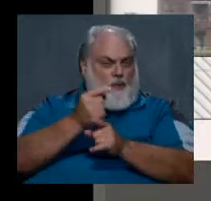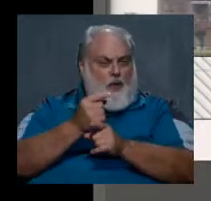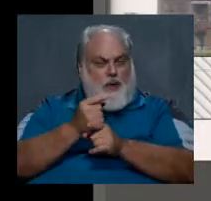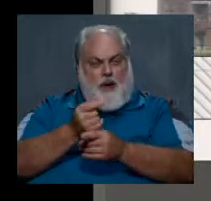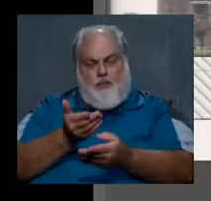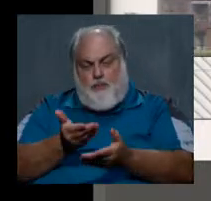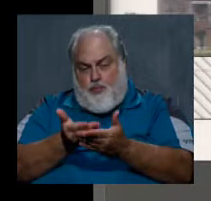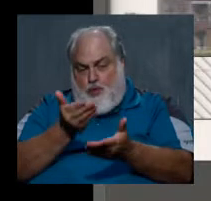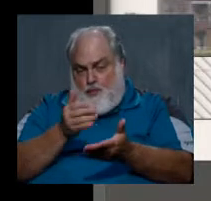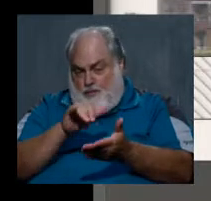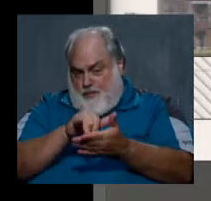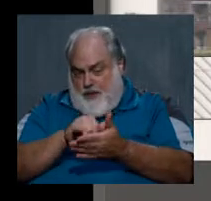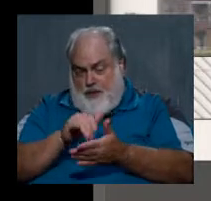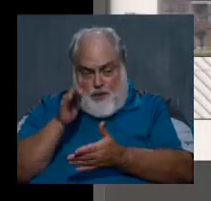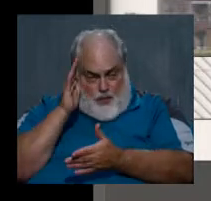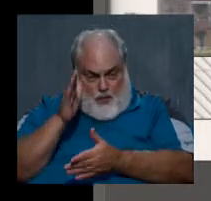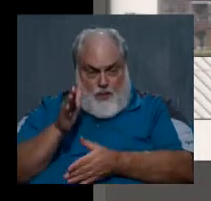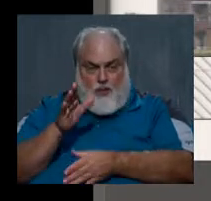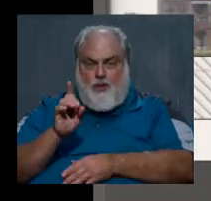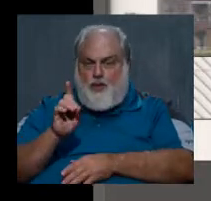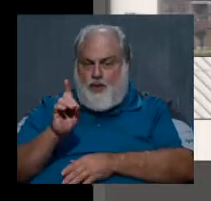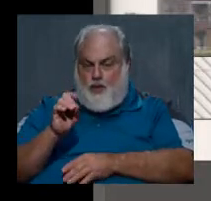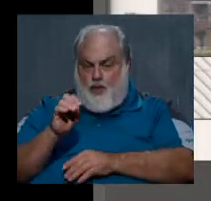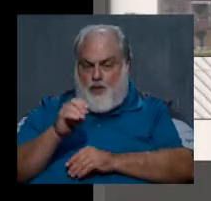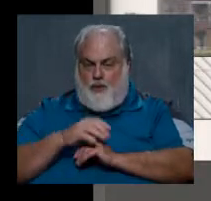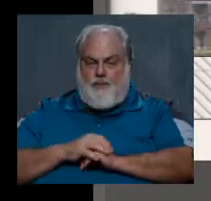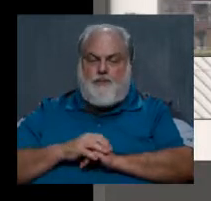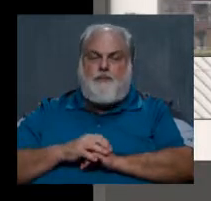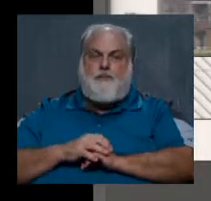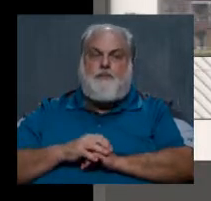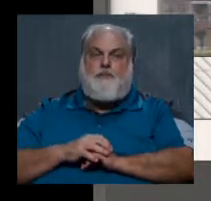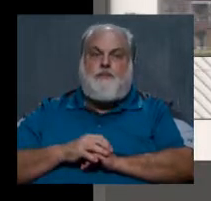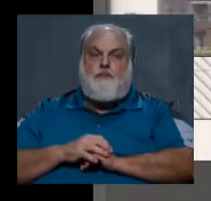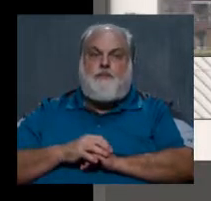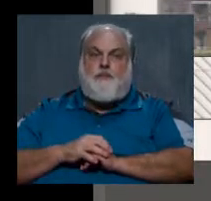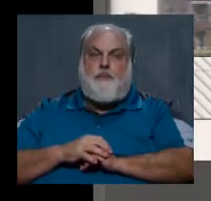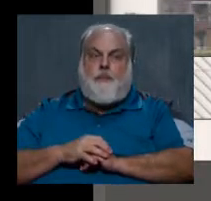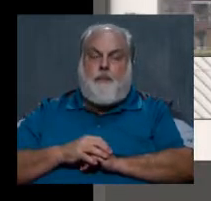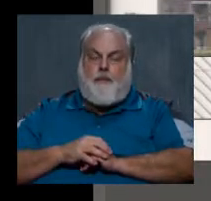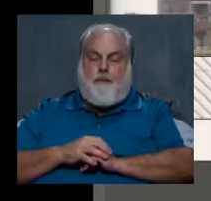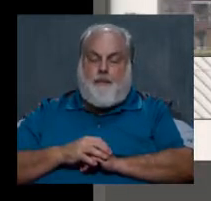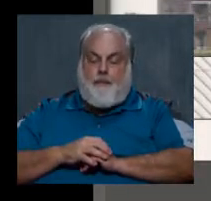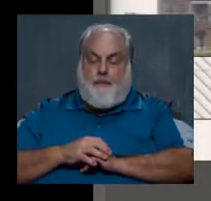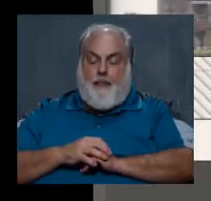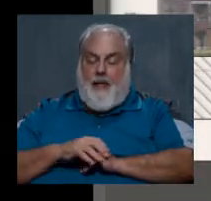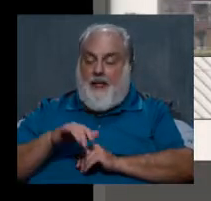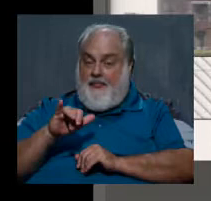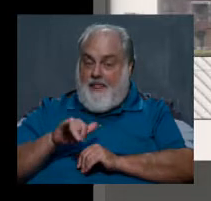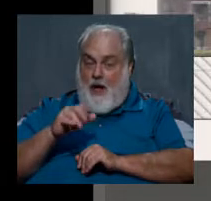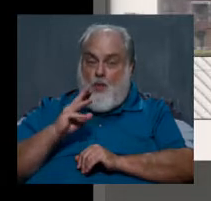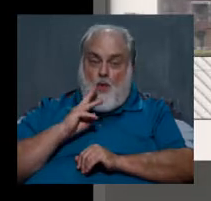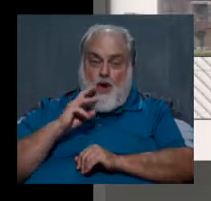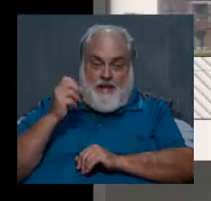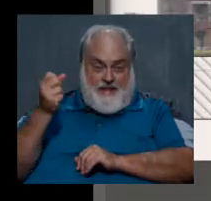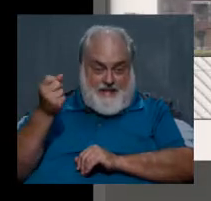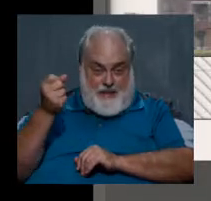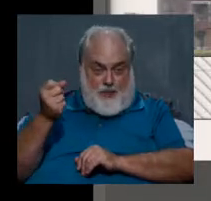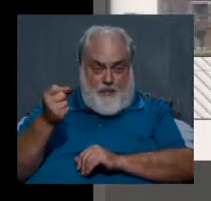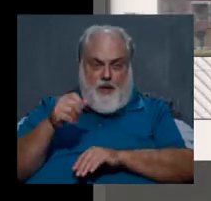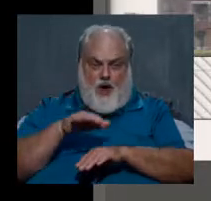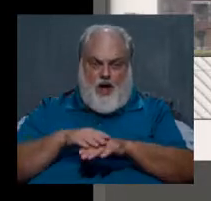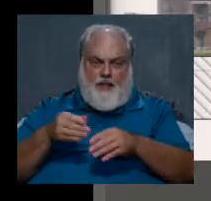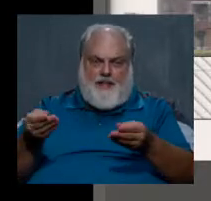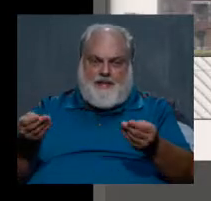prove that this is what we're going to do, that we're going to be providing for detention on our site, and we are not going to